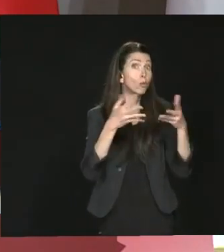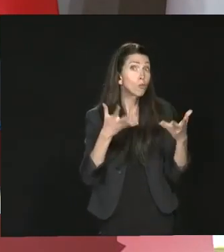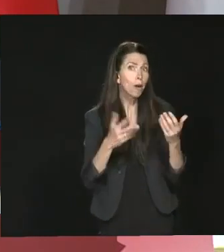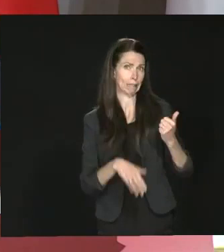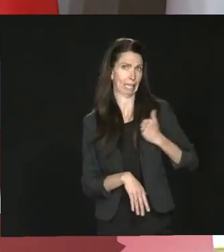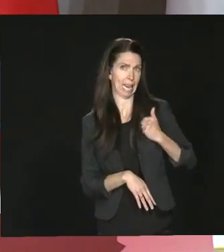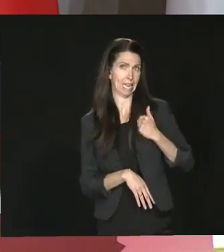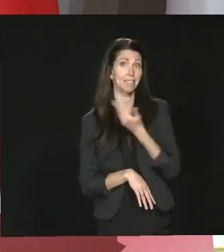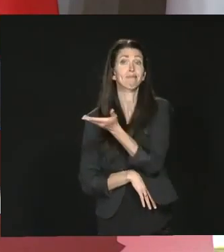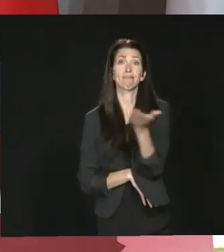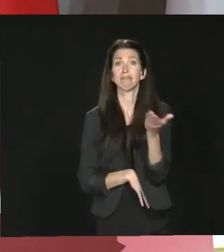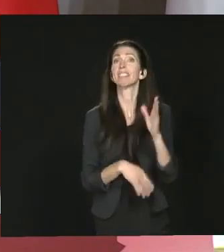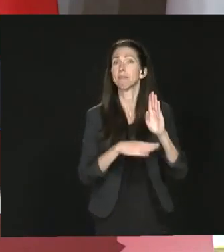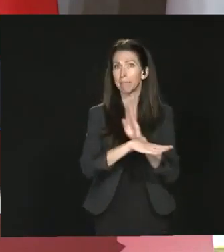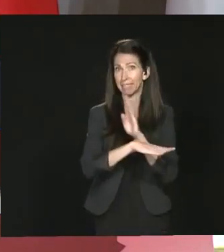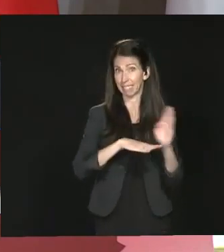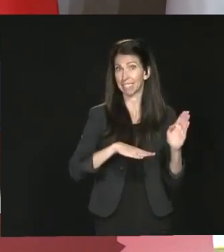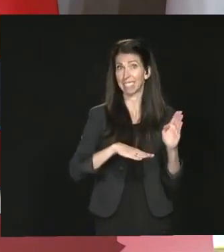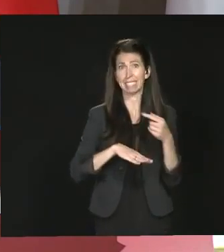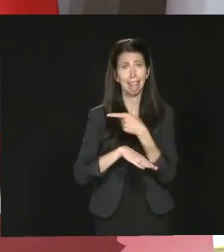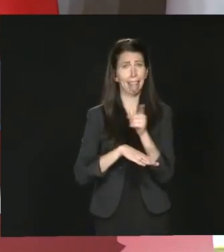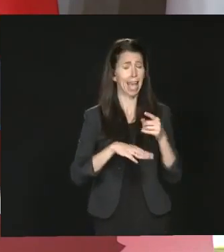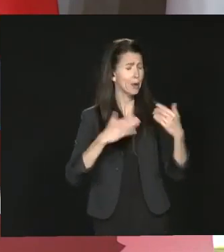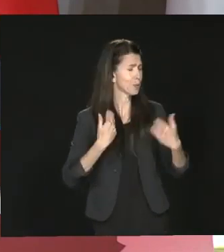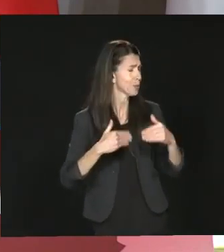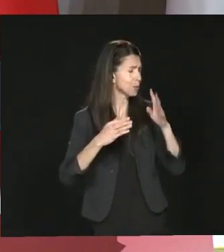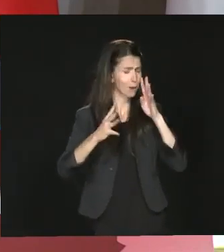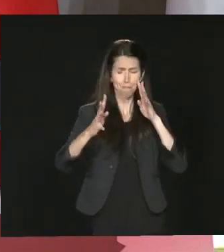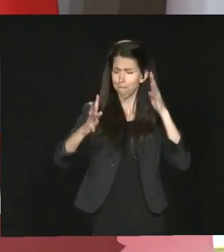ingenuity and the tenacity of Canadian